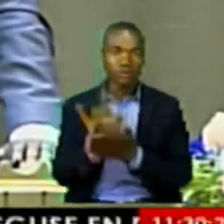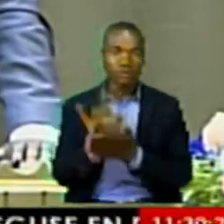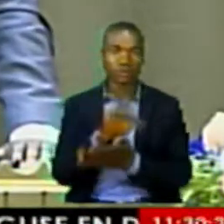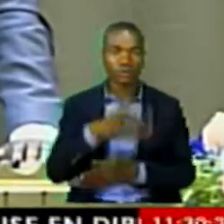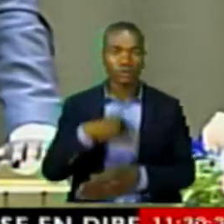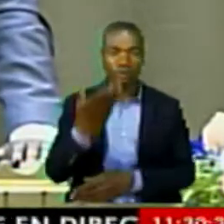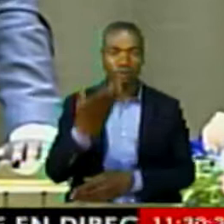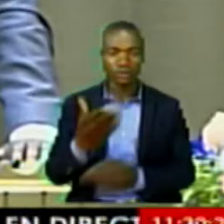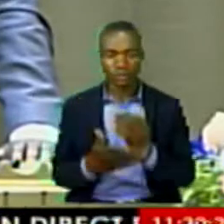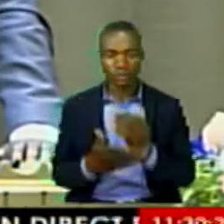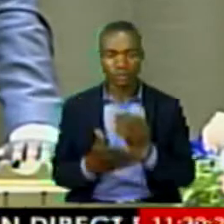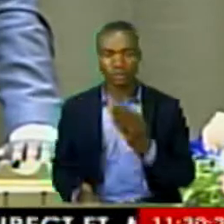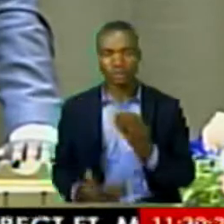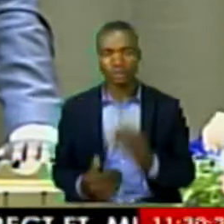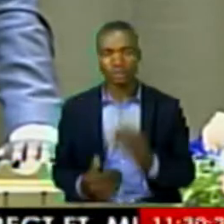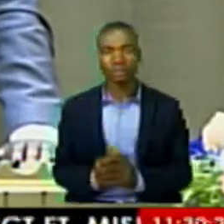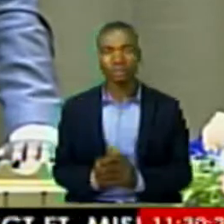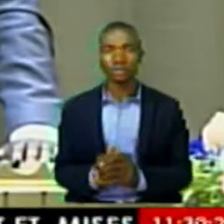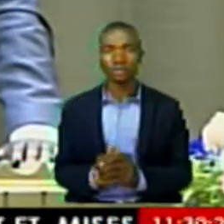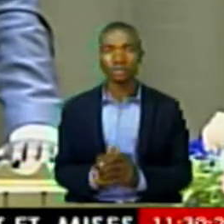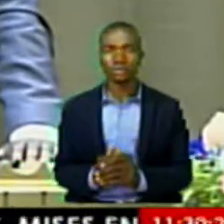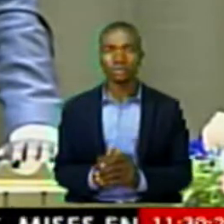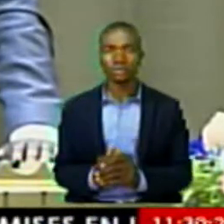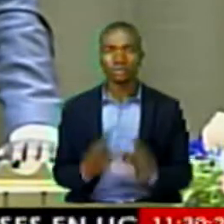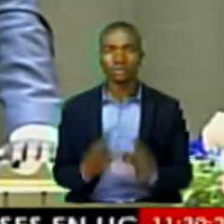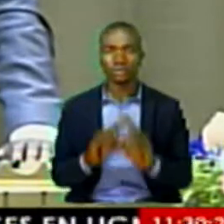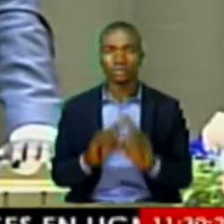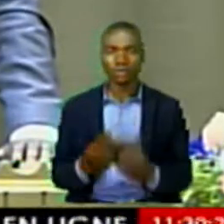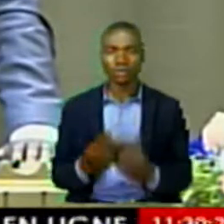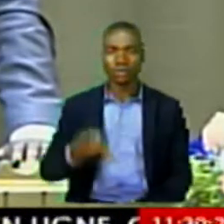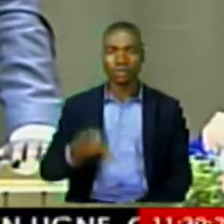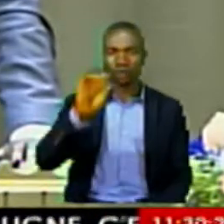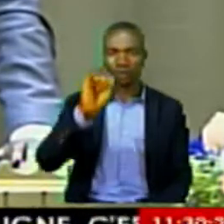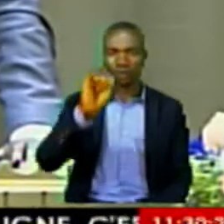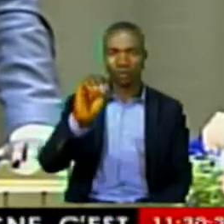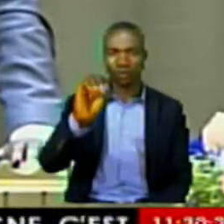we need somebody who can give blood.